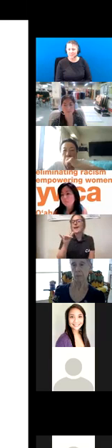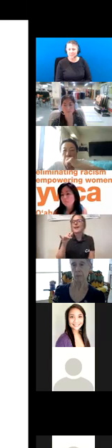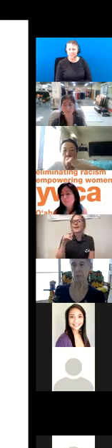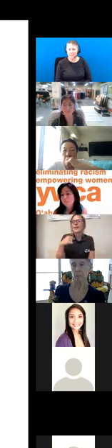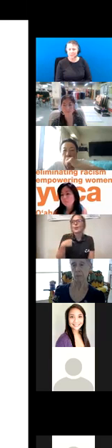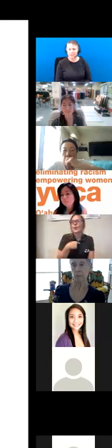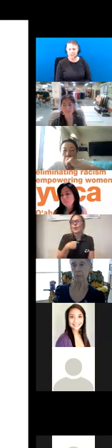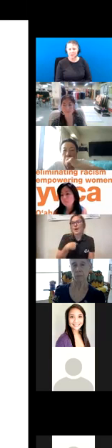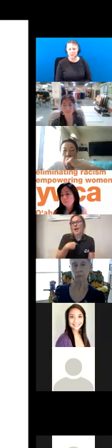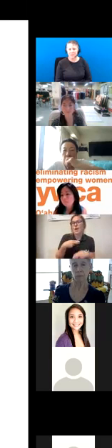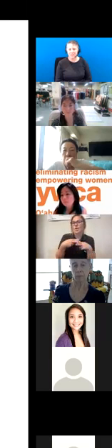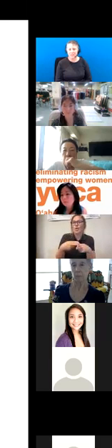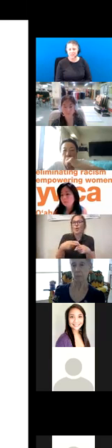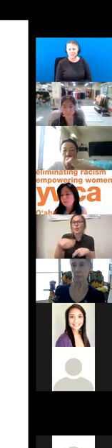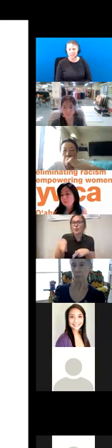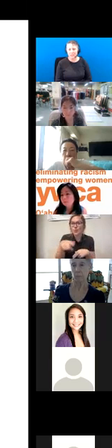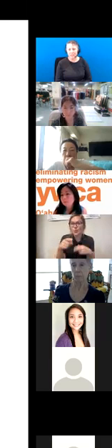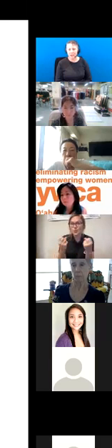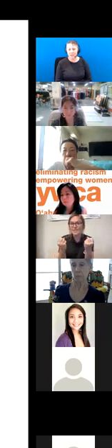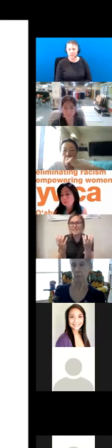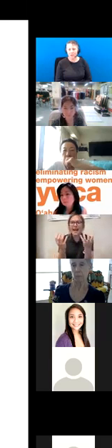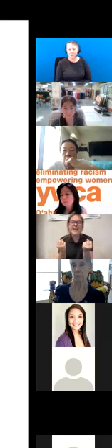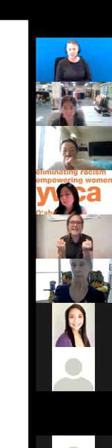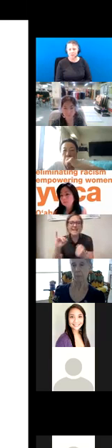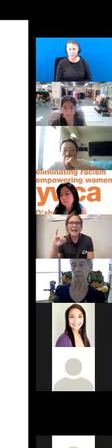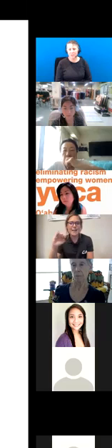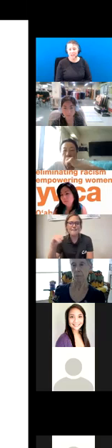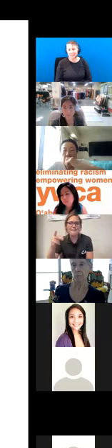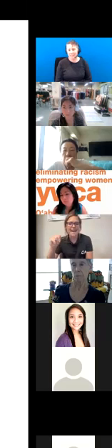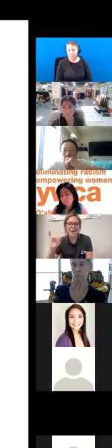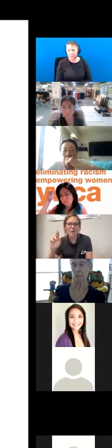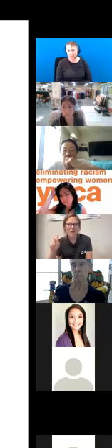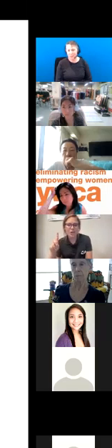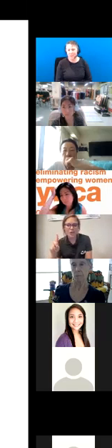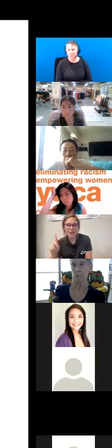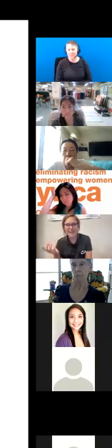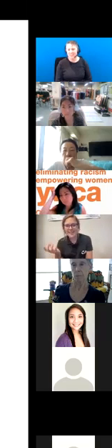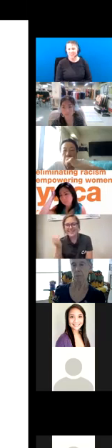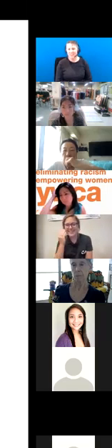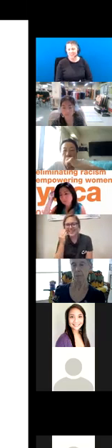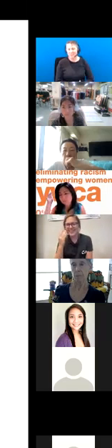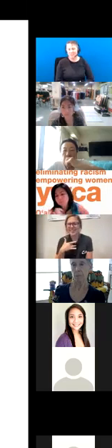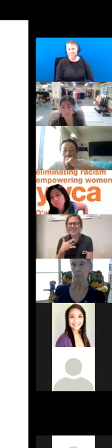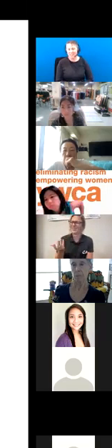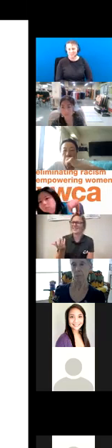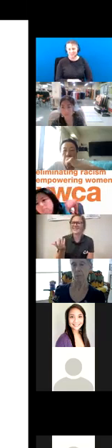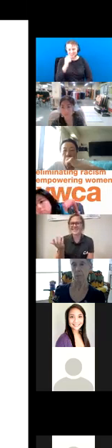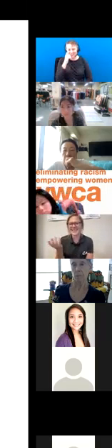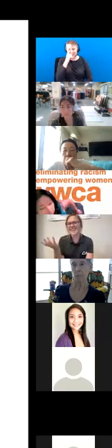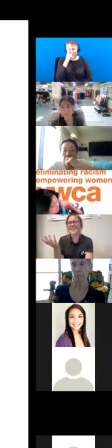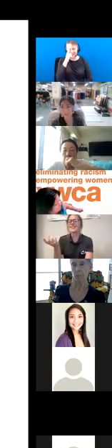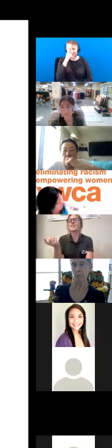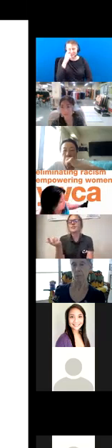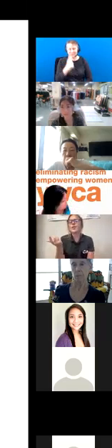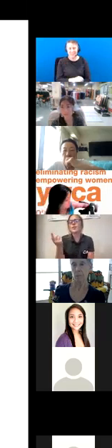but it's almost like saying, like, I call you signing impaired. It'd be the same if I did